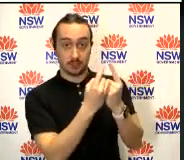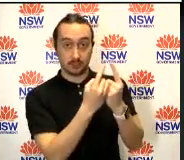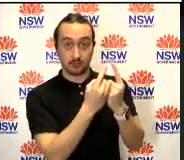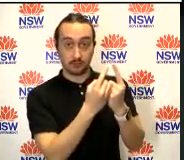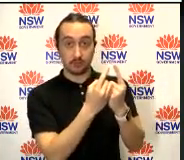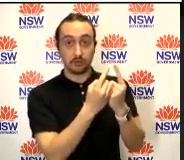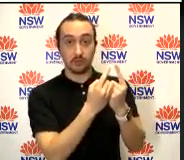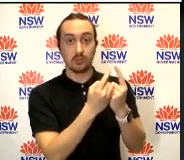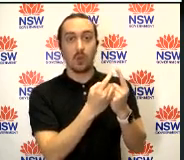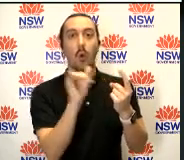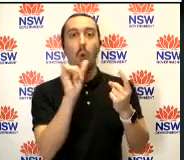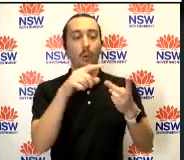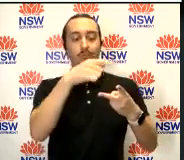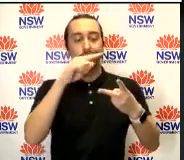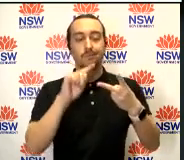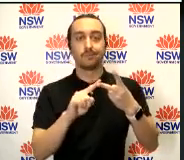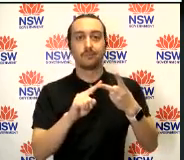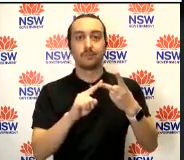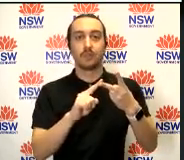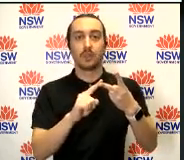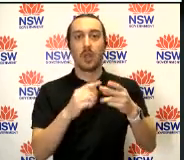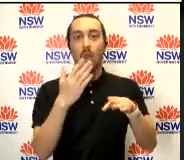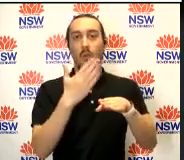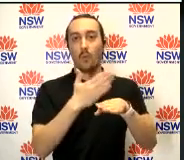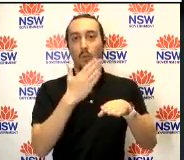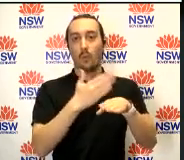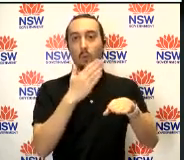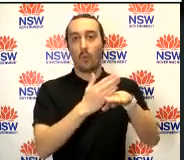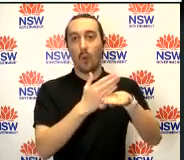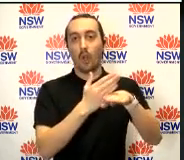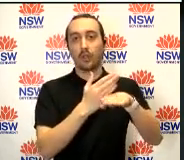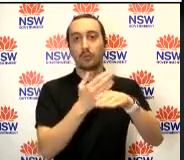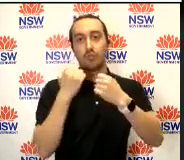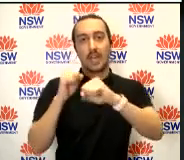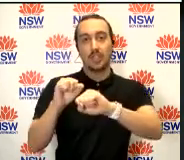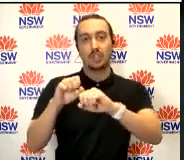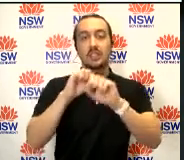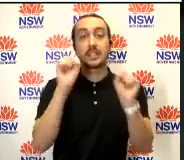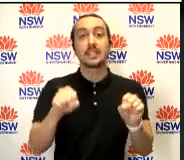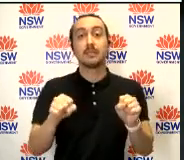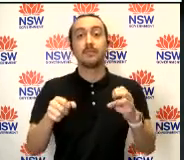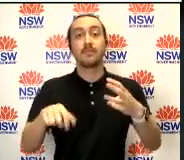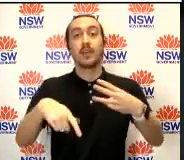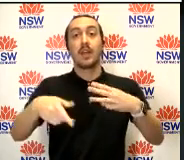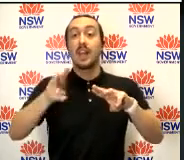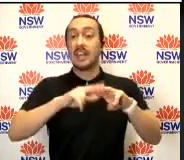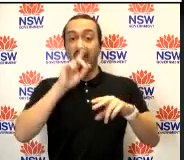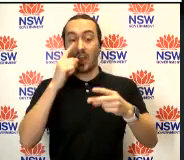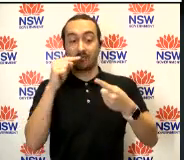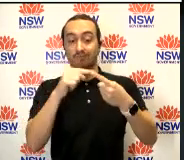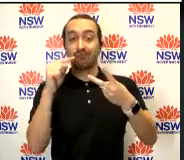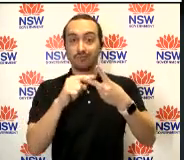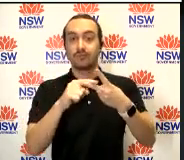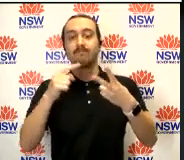system. If that is not reasonably practical to do so, then thirdly, provide a fall arrest system.